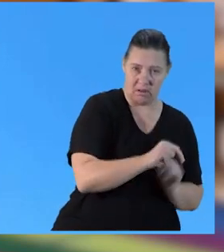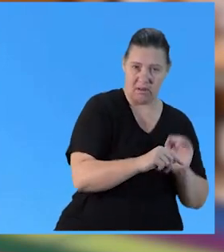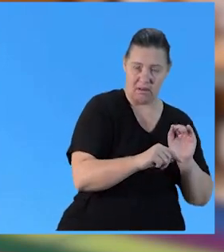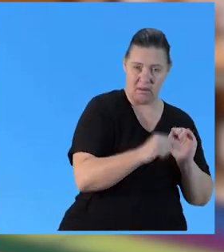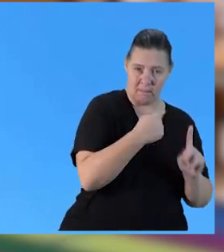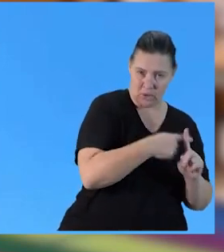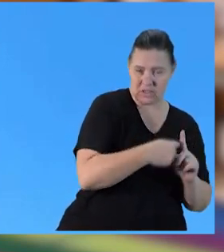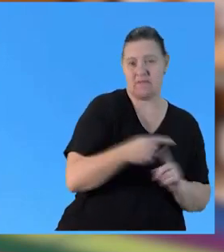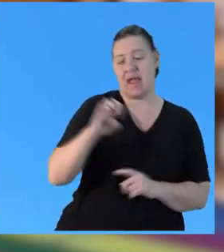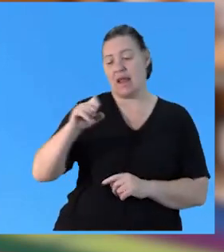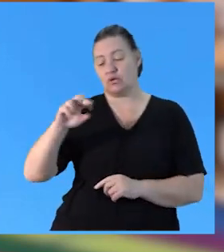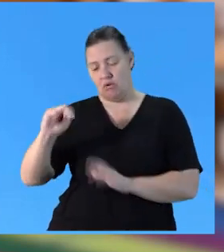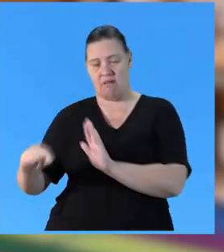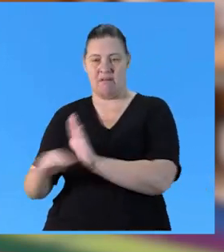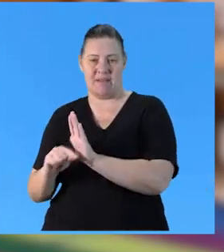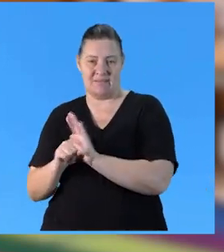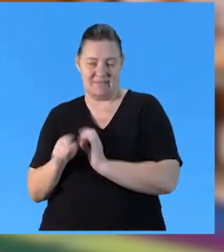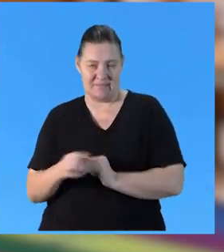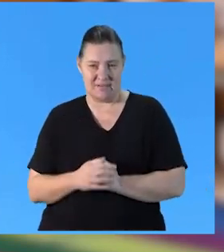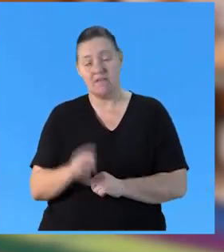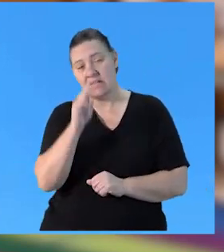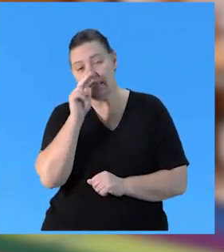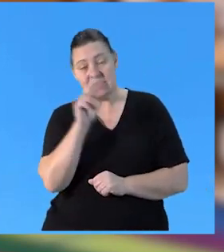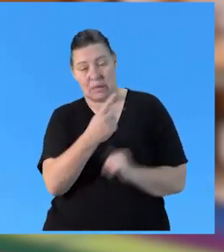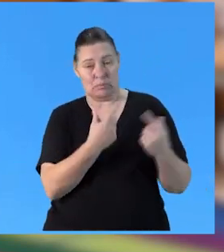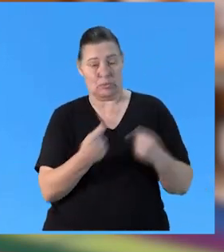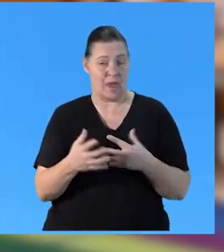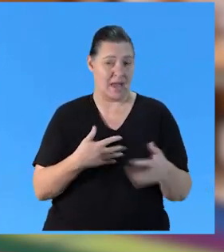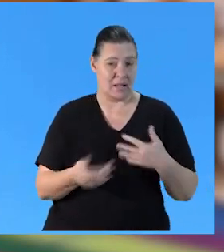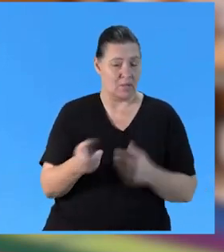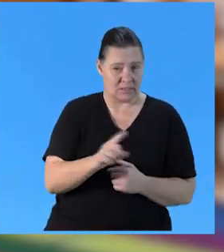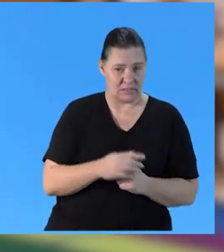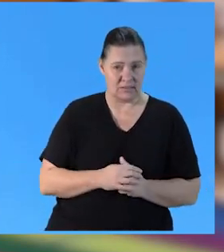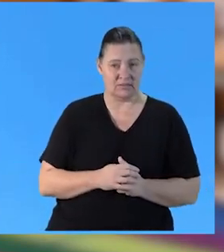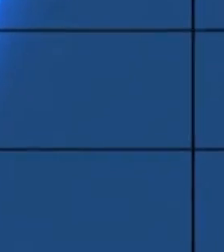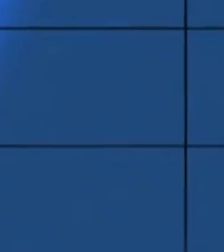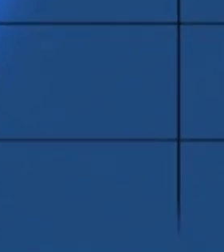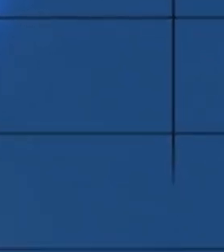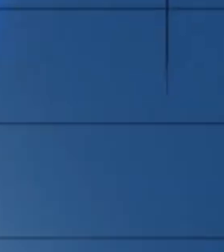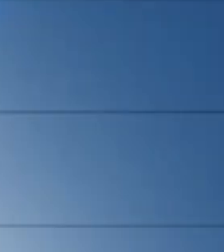questions, which are the application questions, we're just going to go for a quick short break, and I will see you just after this.